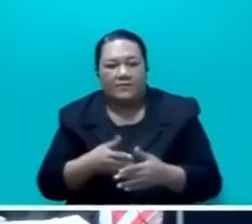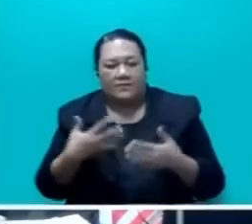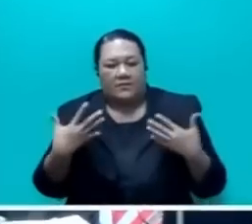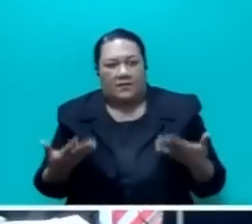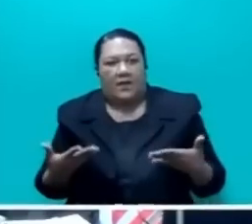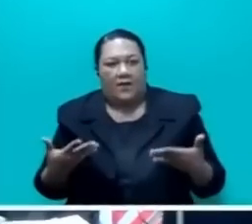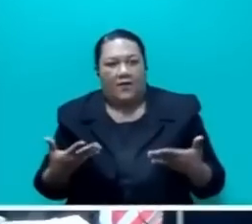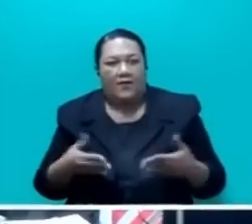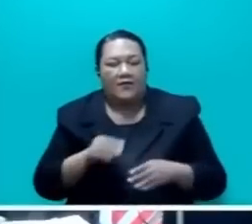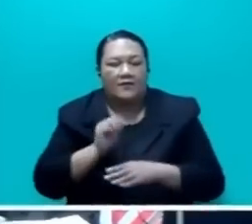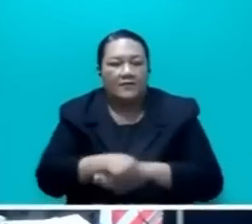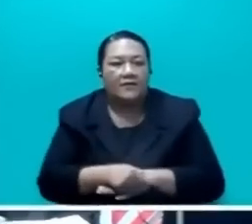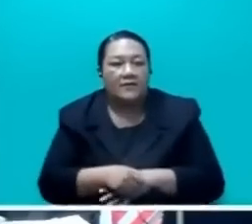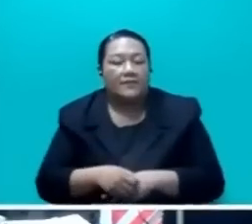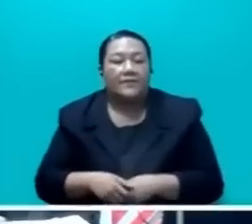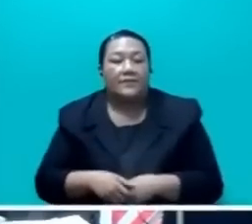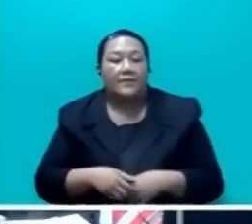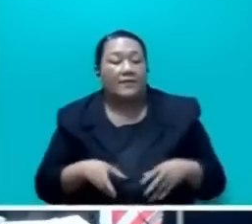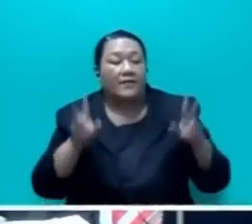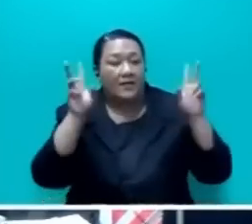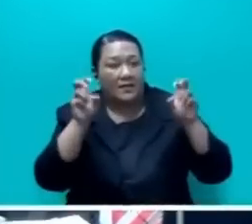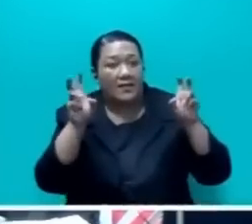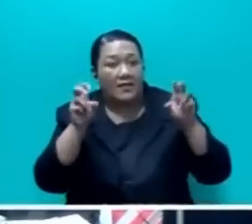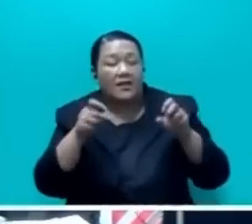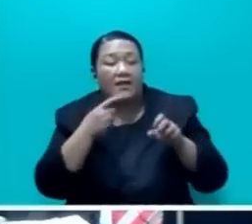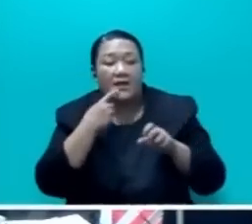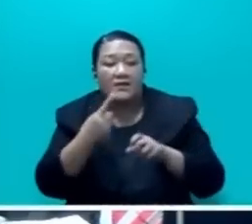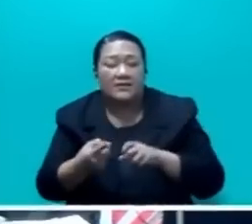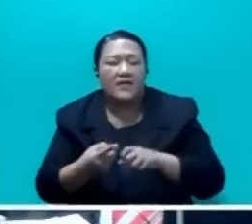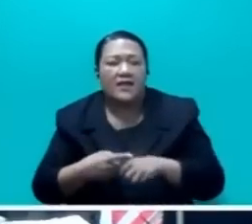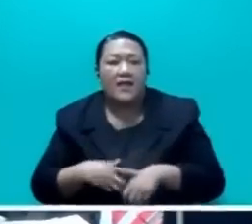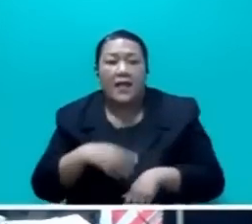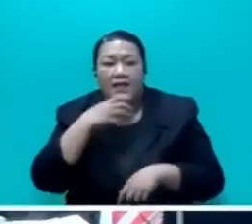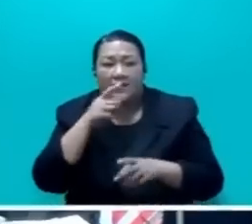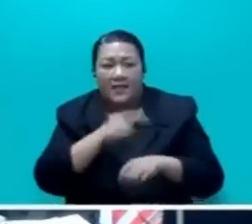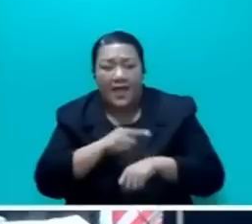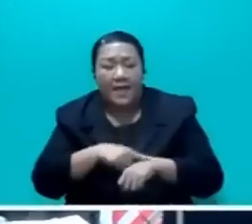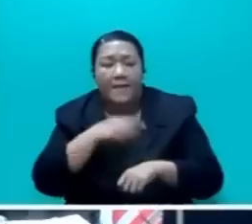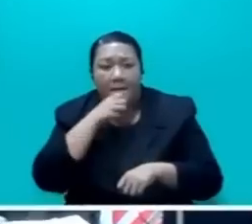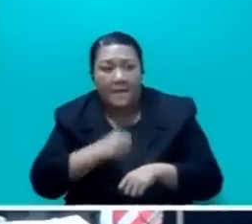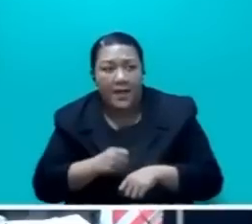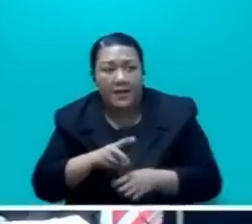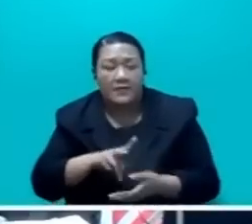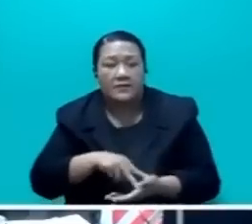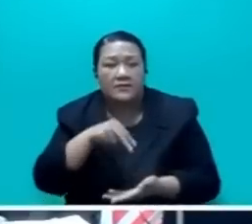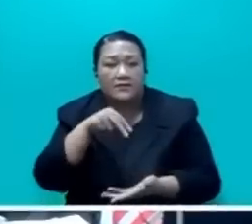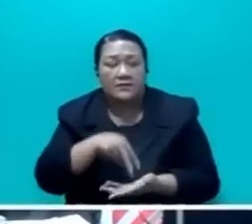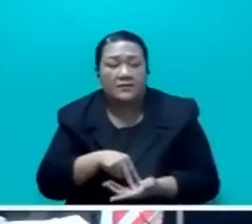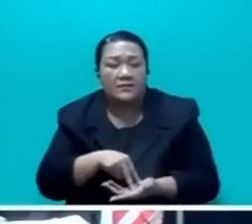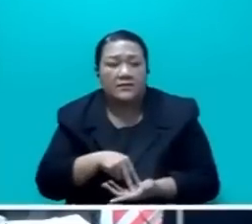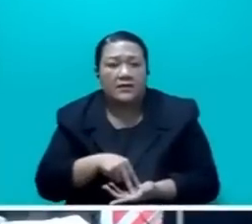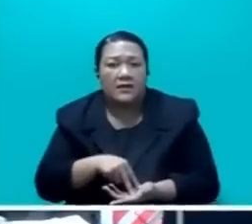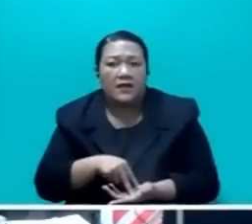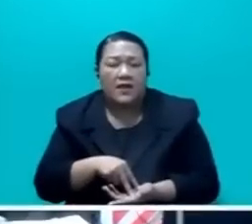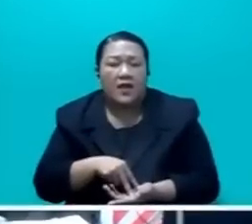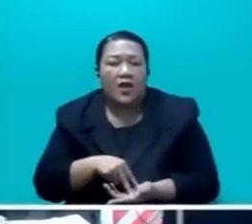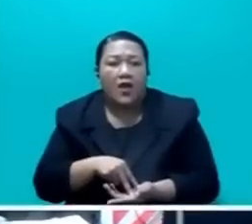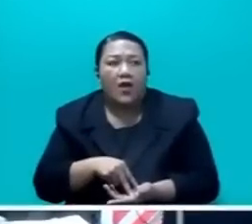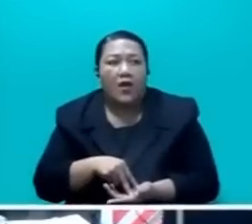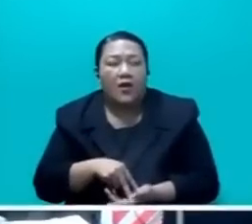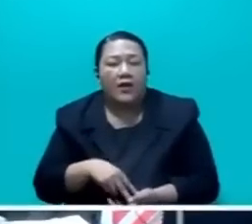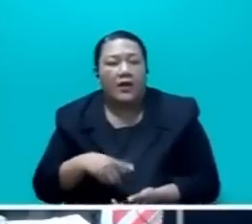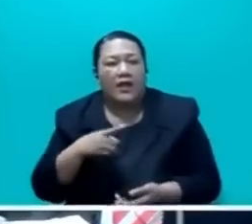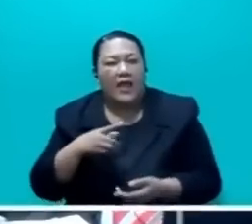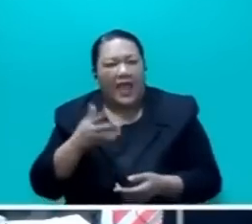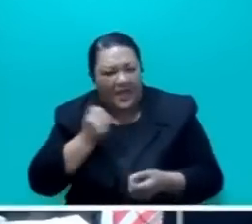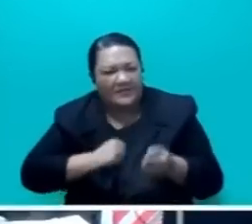a time a man stands up for an ideal or acts to improve the lot of others or strikes out against